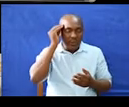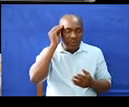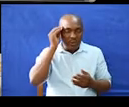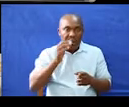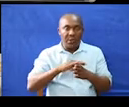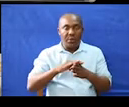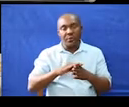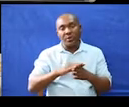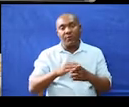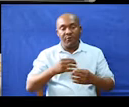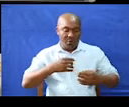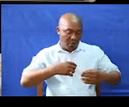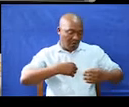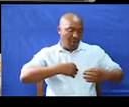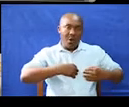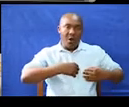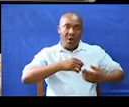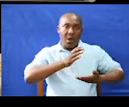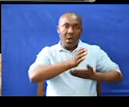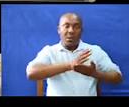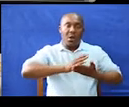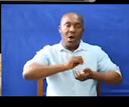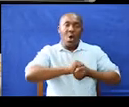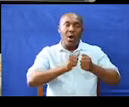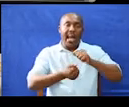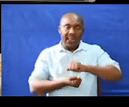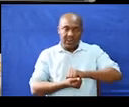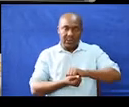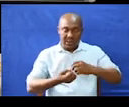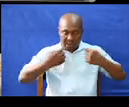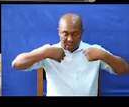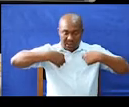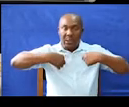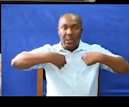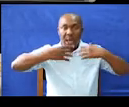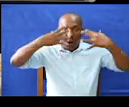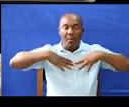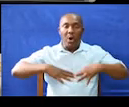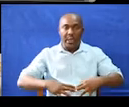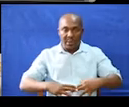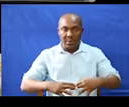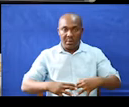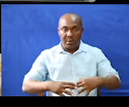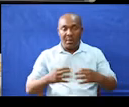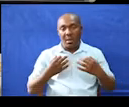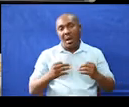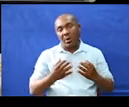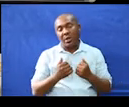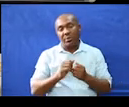body, make them to perish. Also, the idea was not clearly